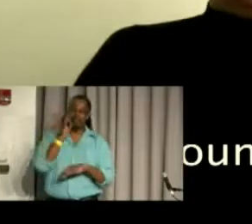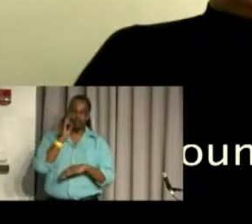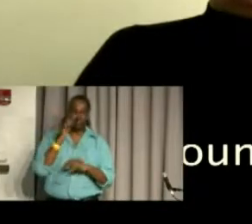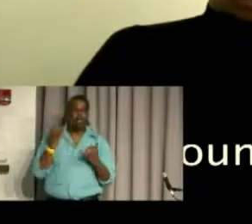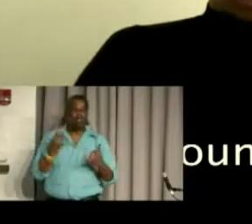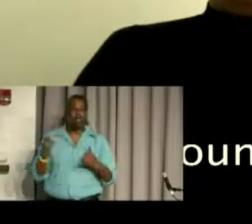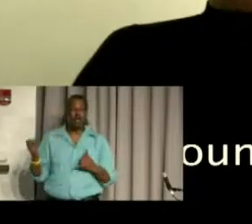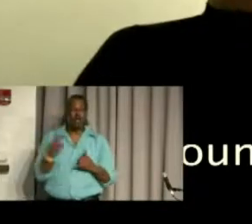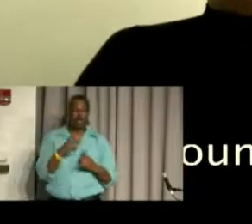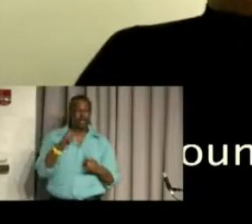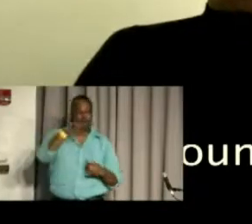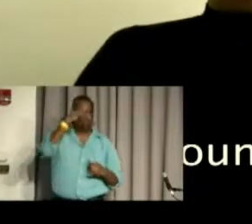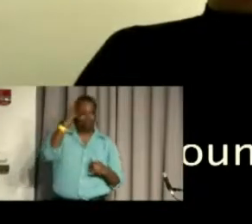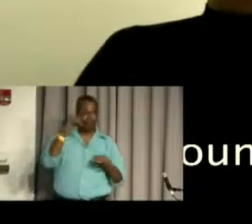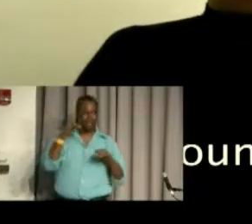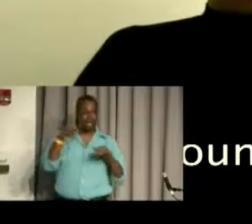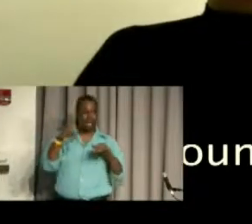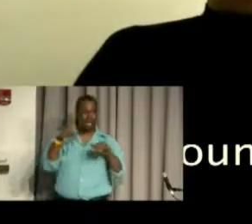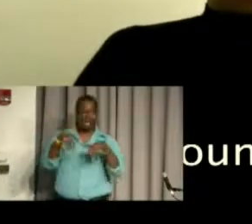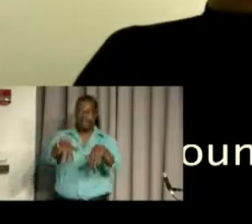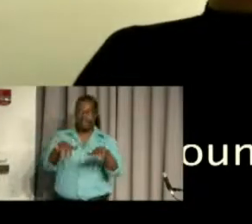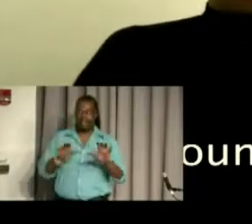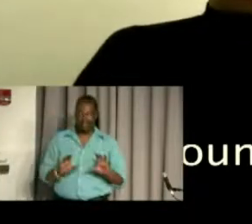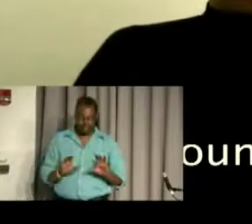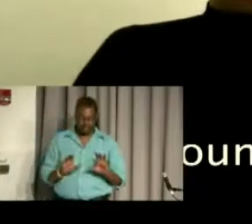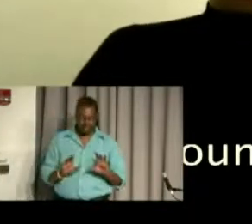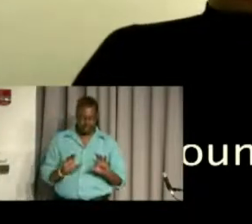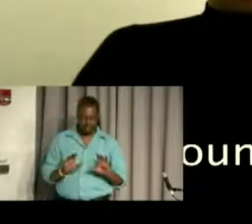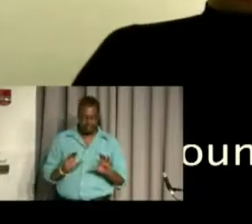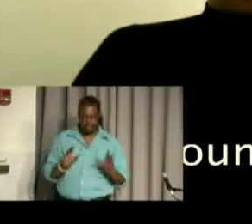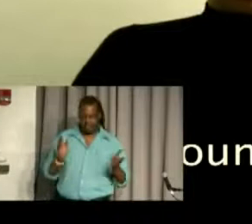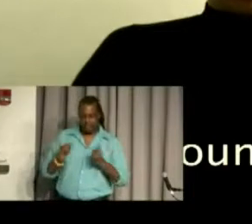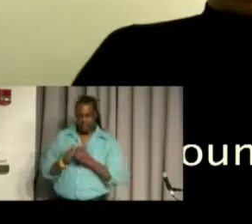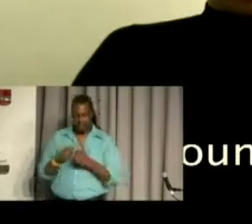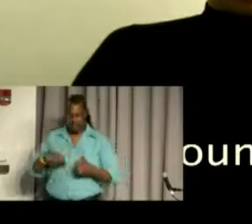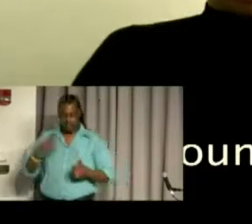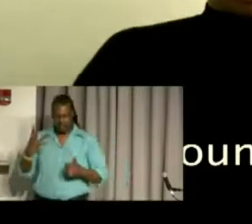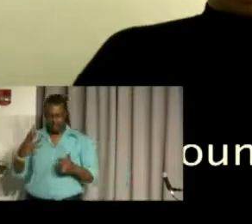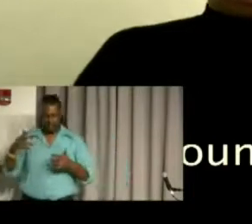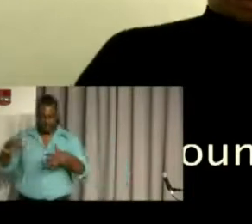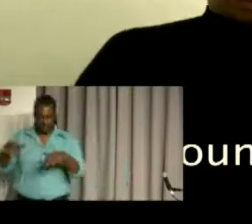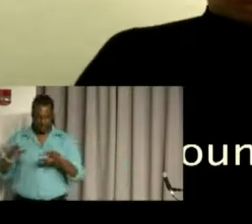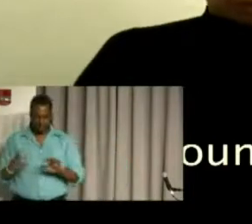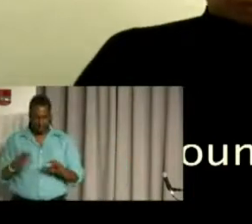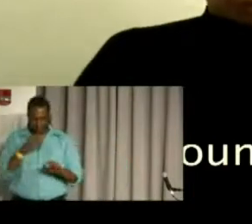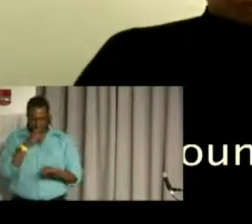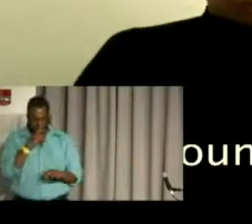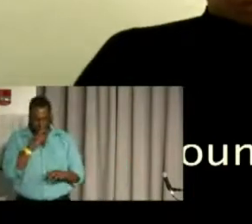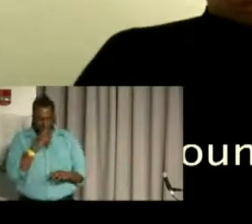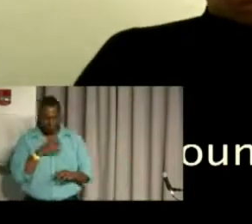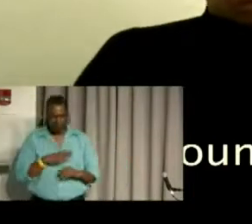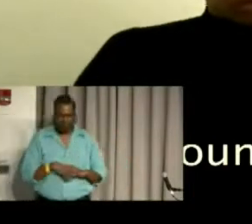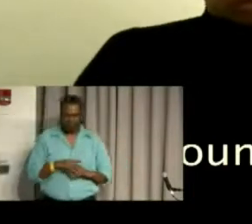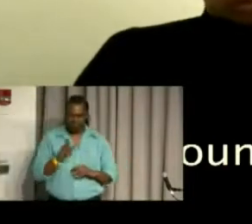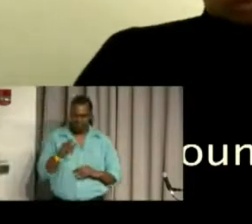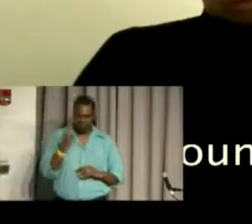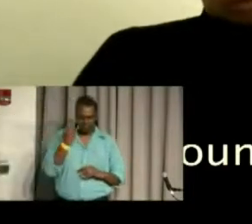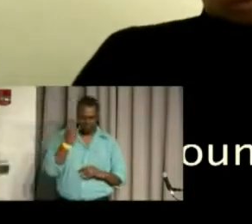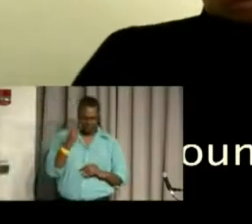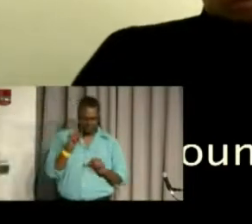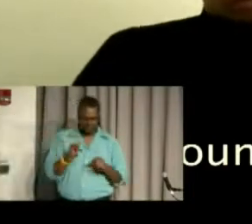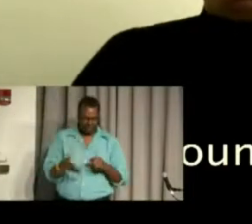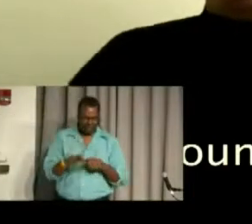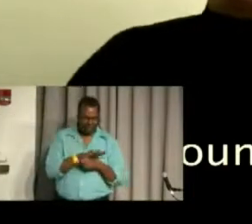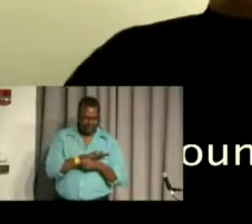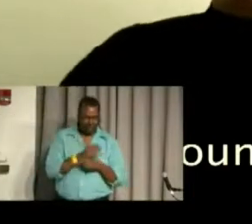Black cemeteries, these antebellum Black cemeteries, and I want to ask you if you've uncovered any existing state or